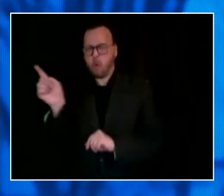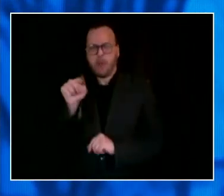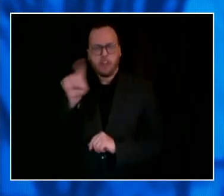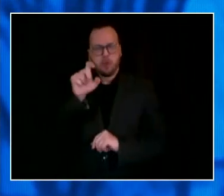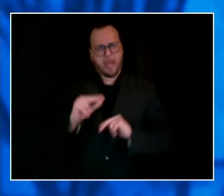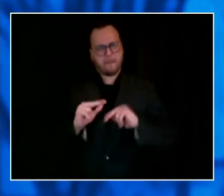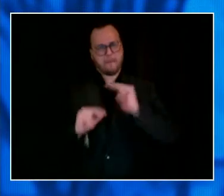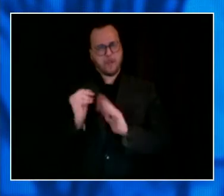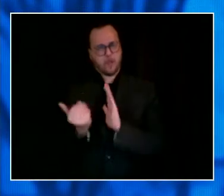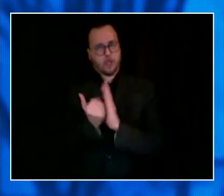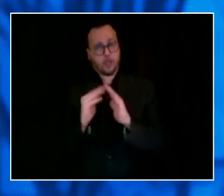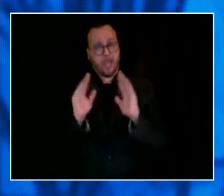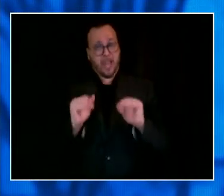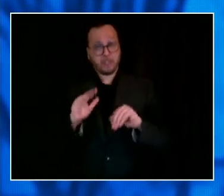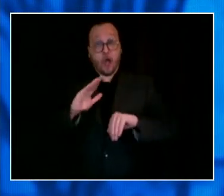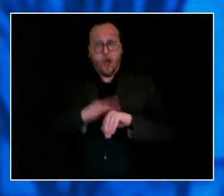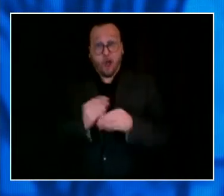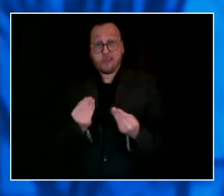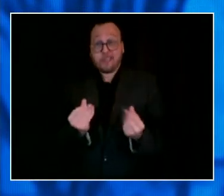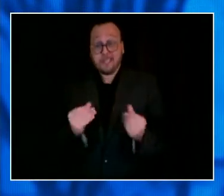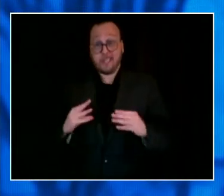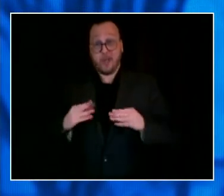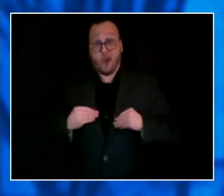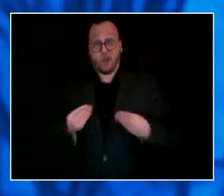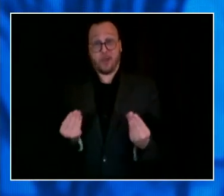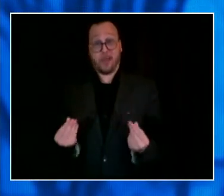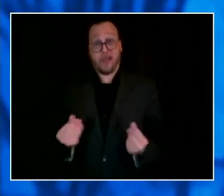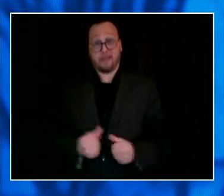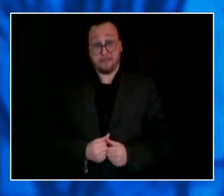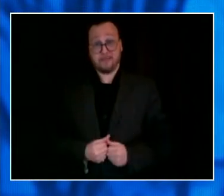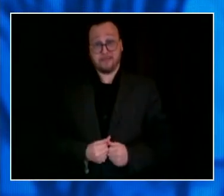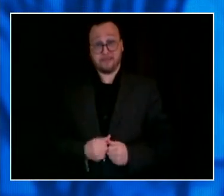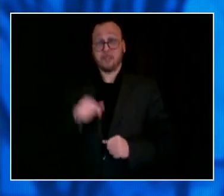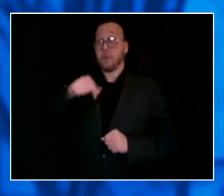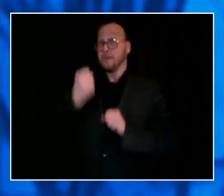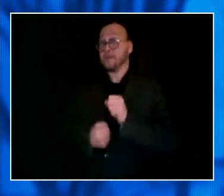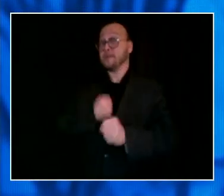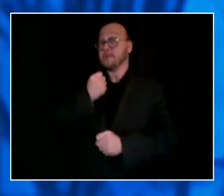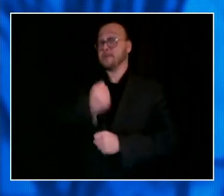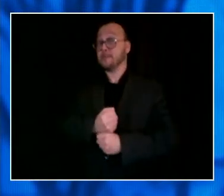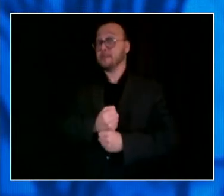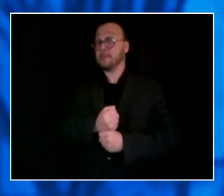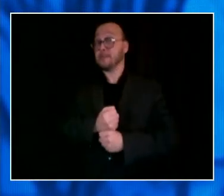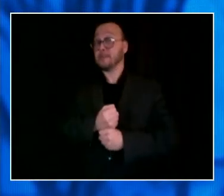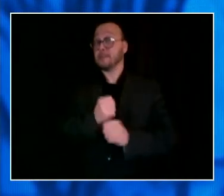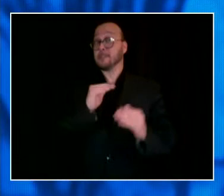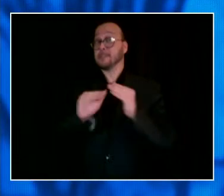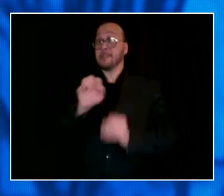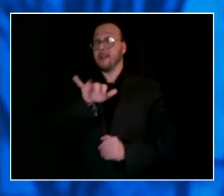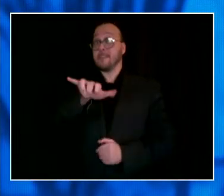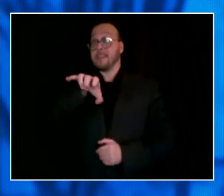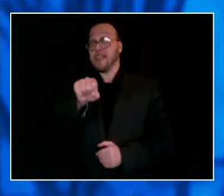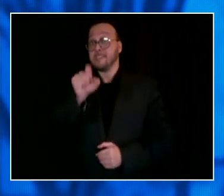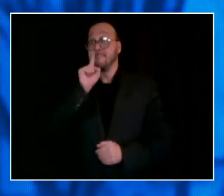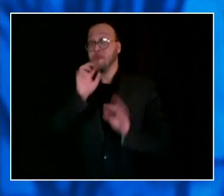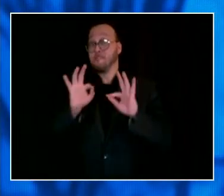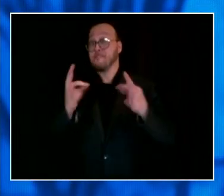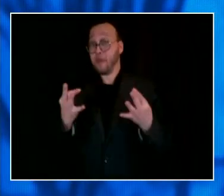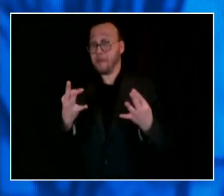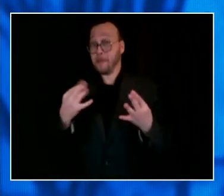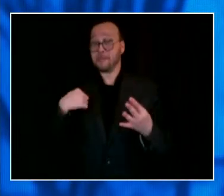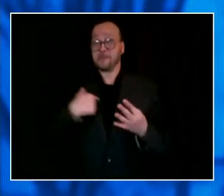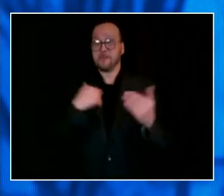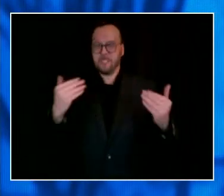new housing on city-owned land. And this year, with City of Yes for Families, we move forward